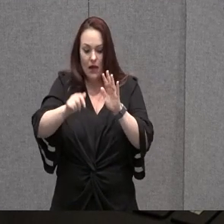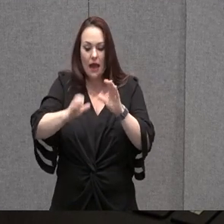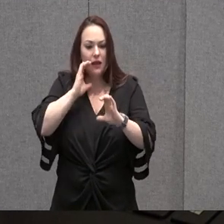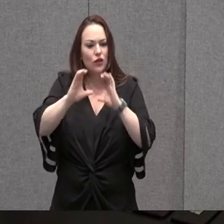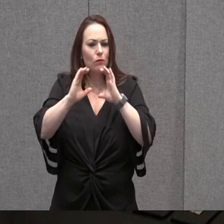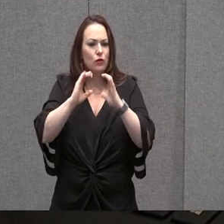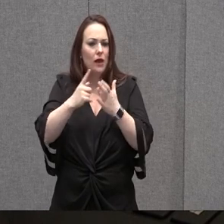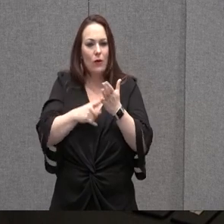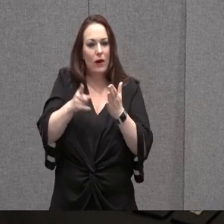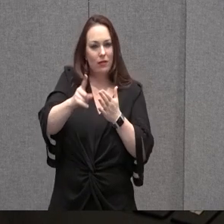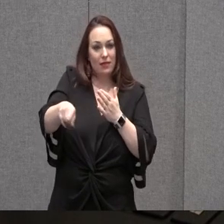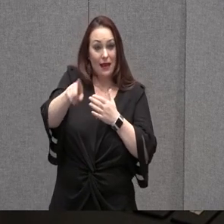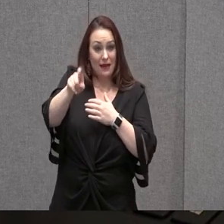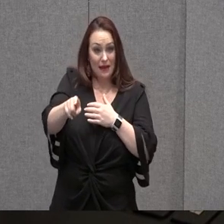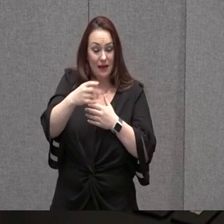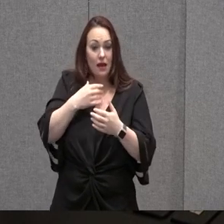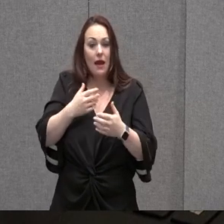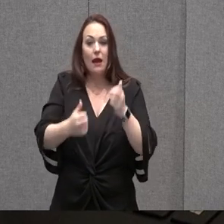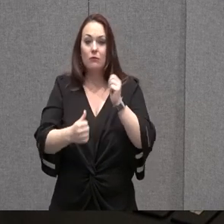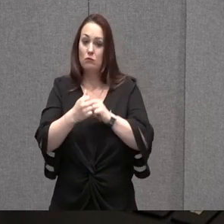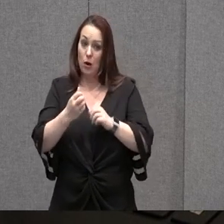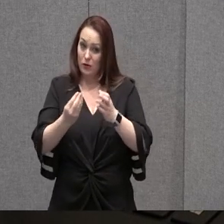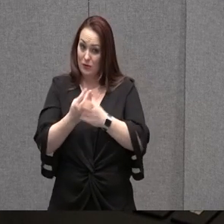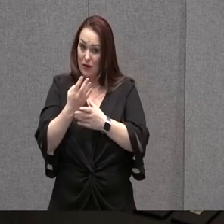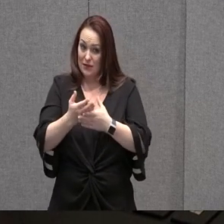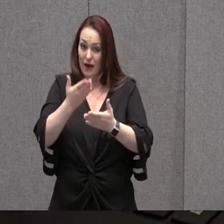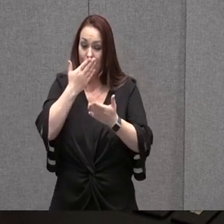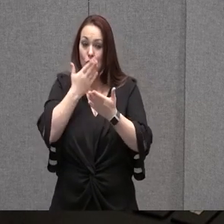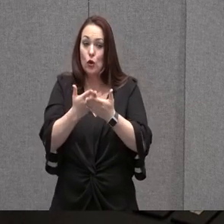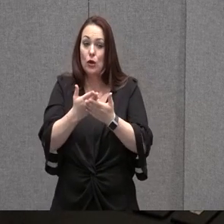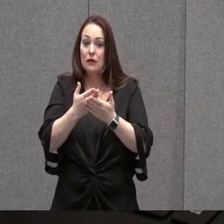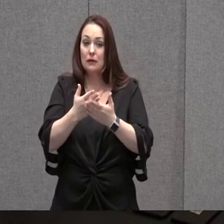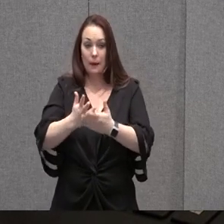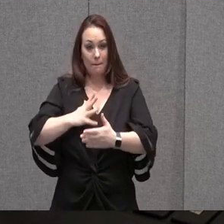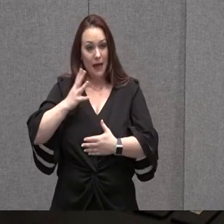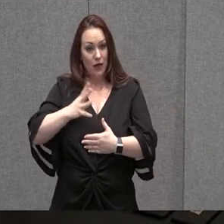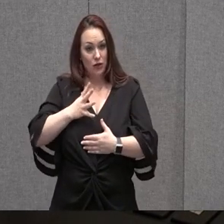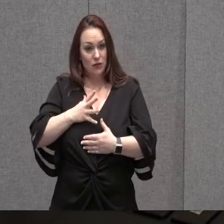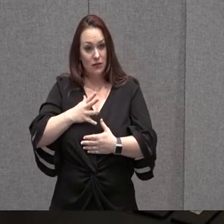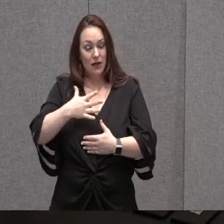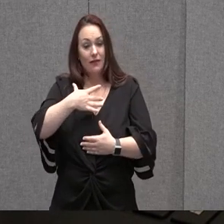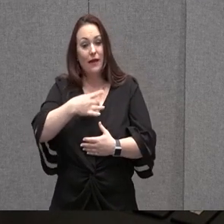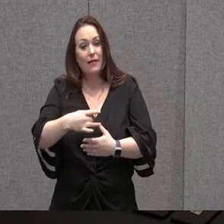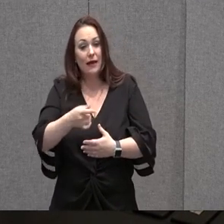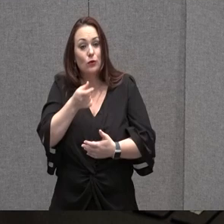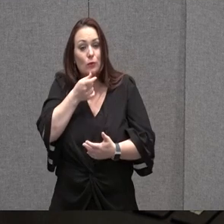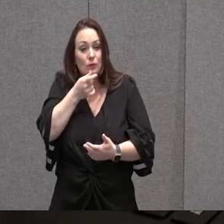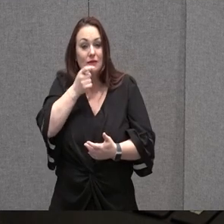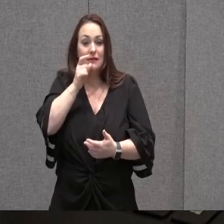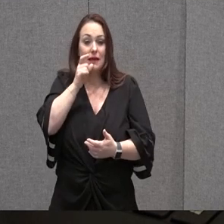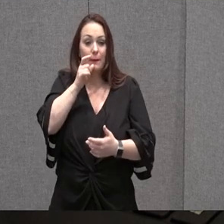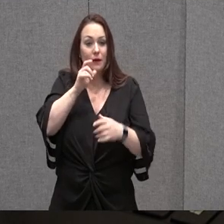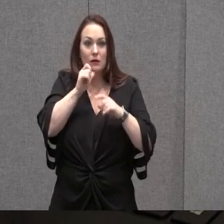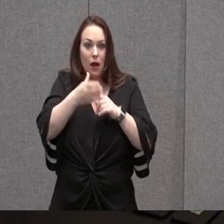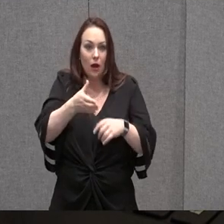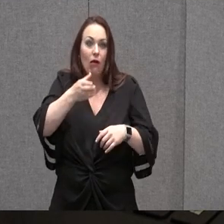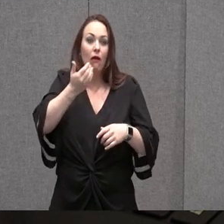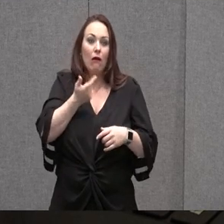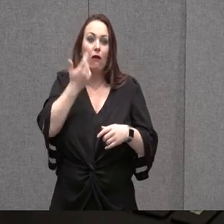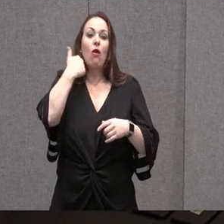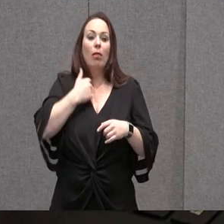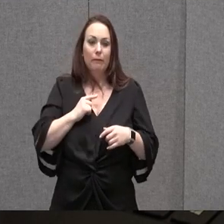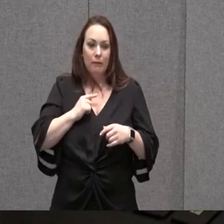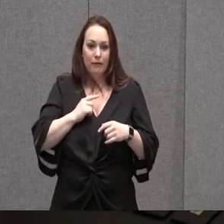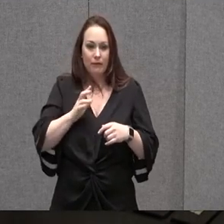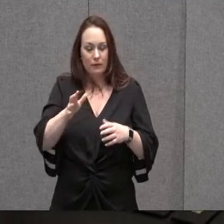learned that most plants have good manners and like to sip, not gulp. Lesson learned. Hey, this reminds me of the